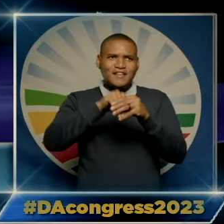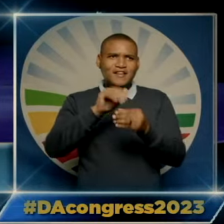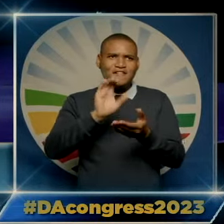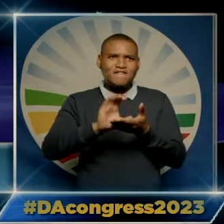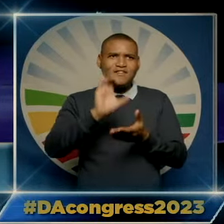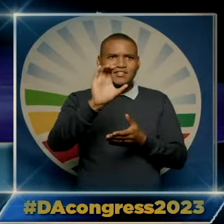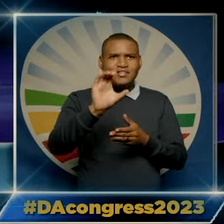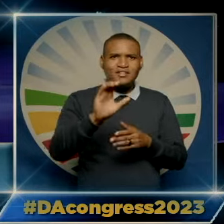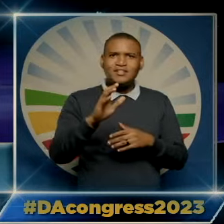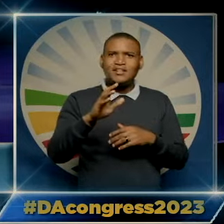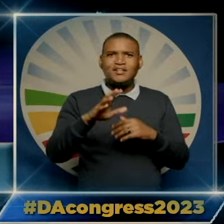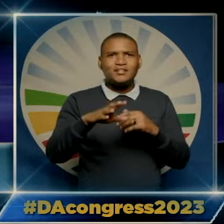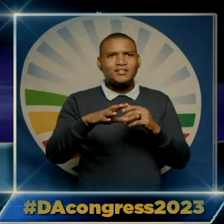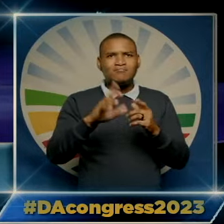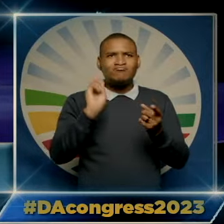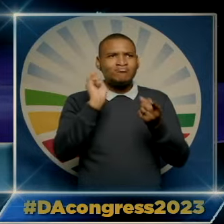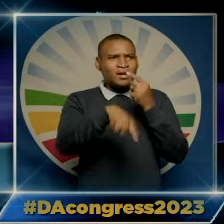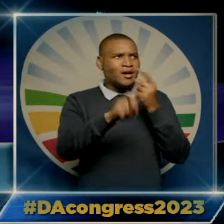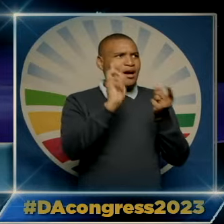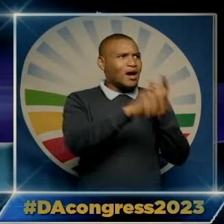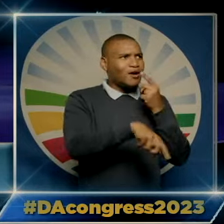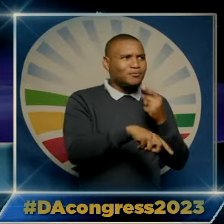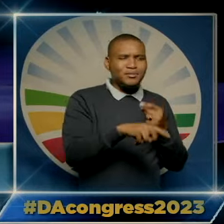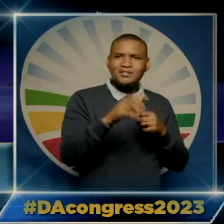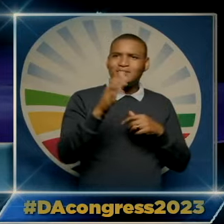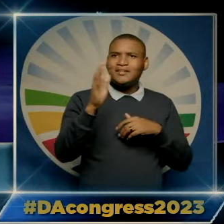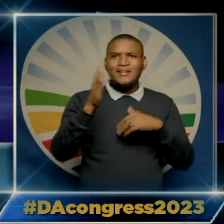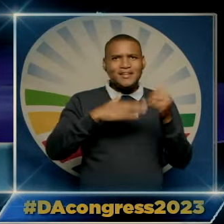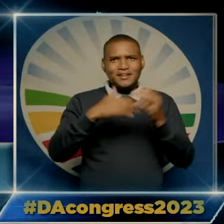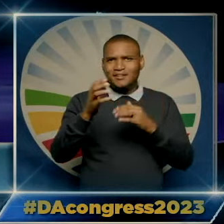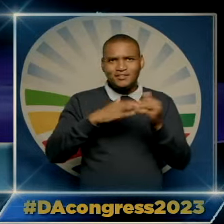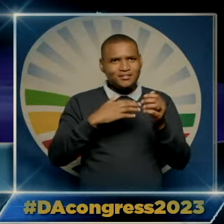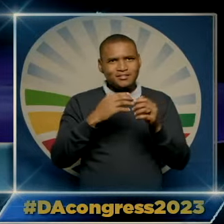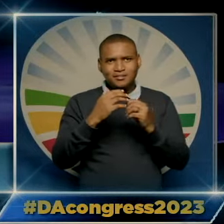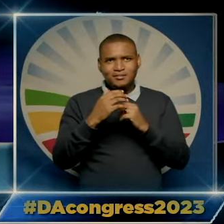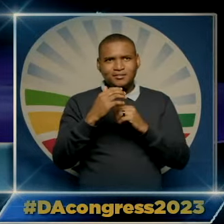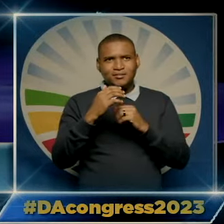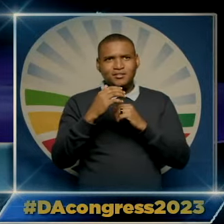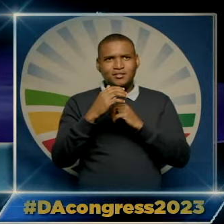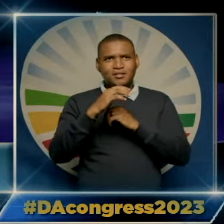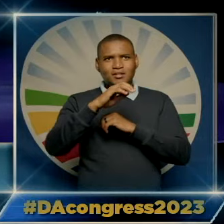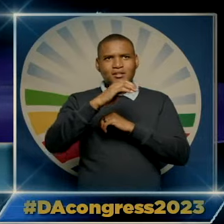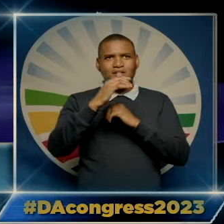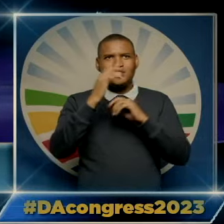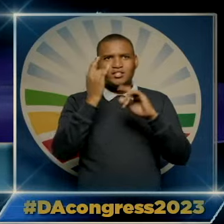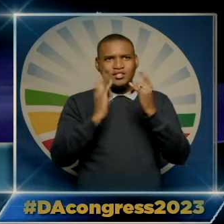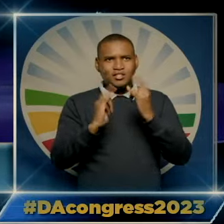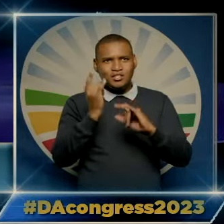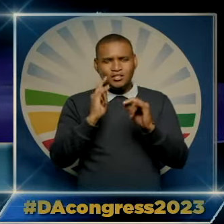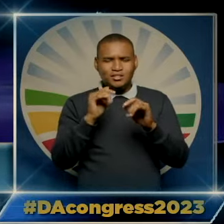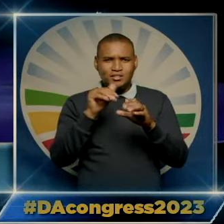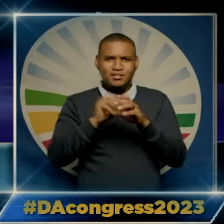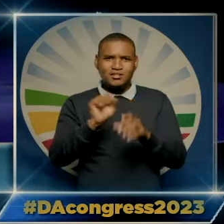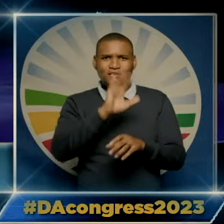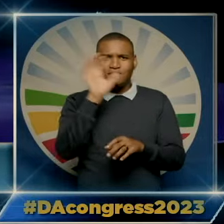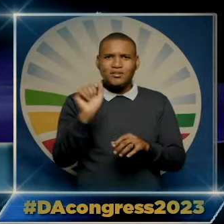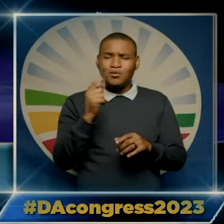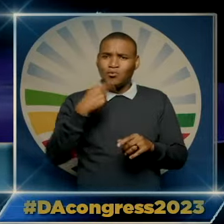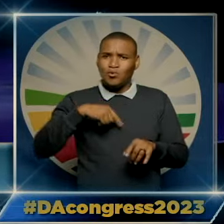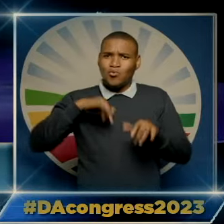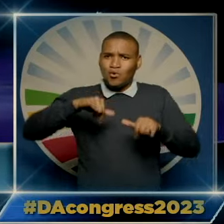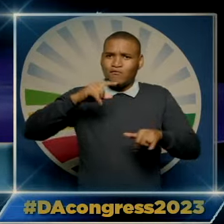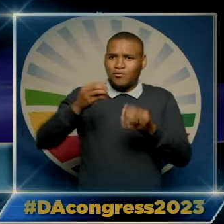outbuild any other city in our country, in some cases 2-to-1. Instead of waiting for things to go wrong, we